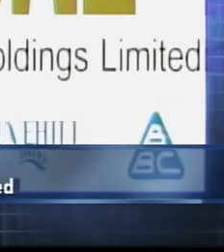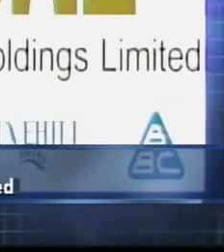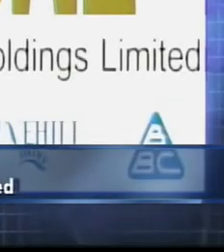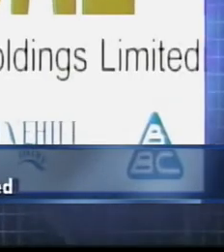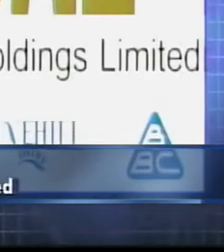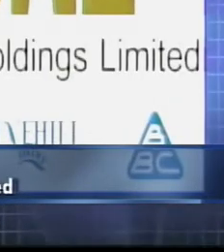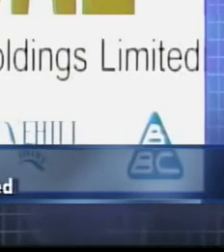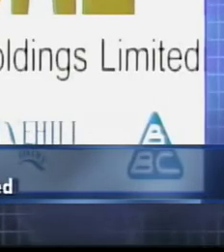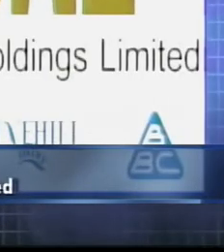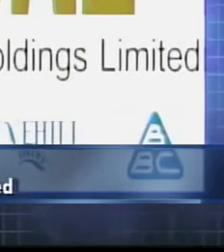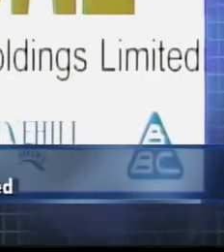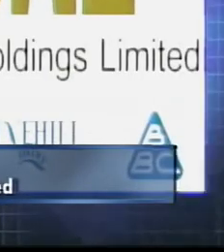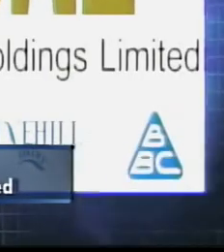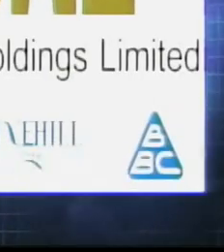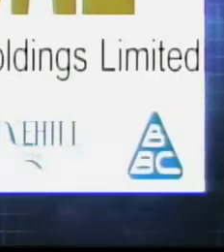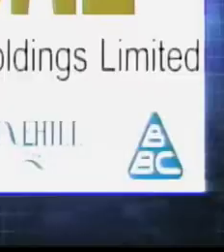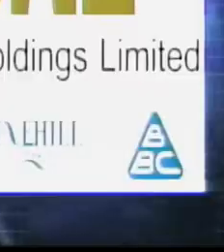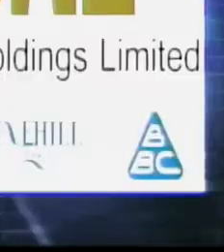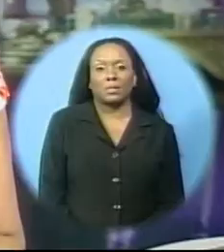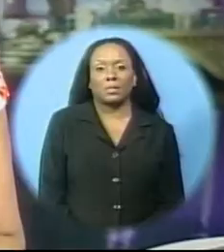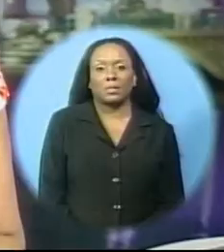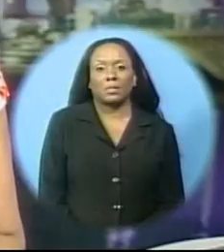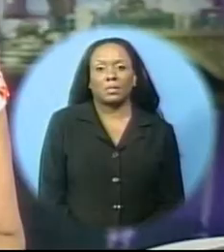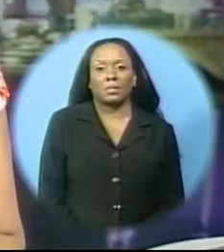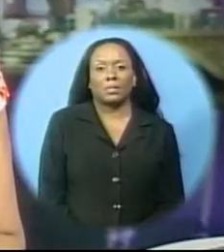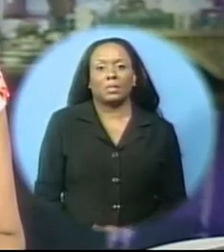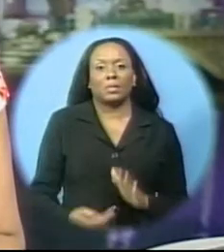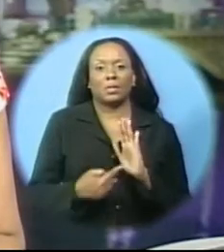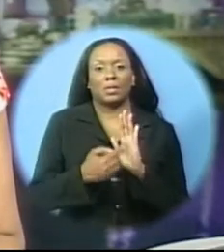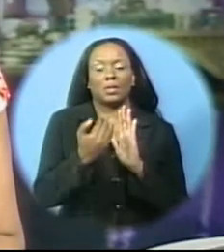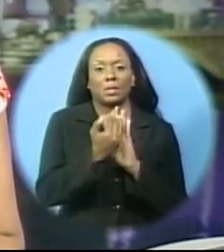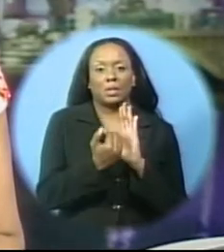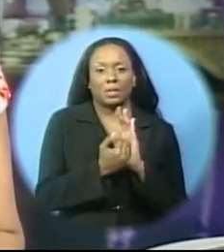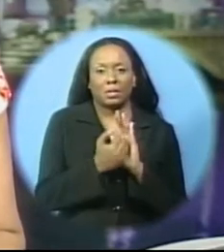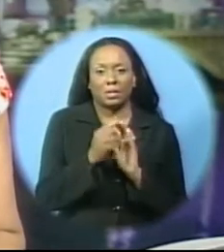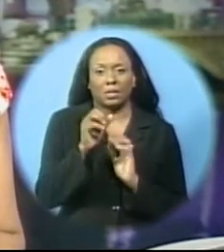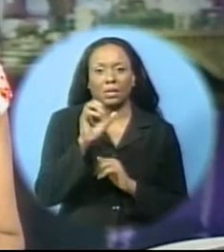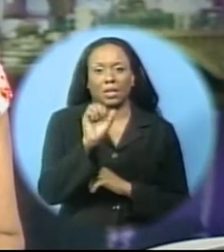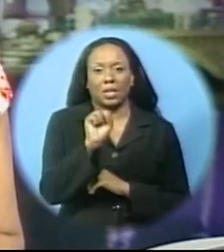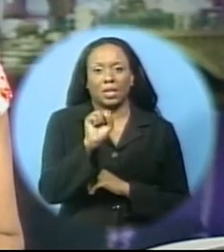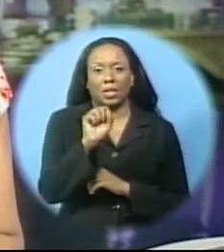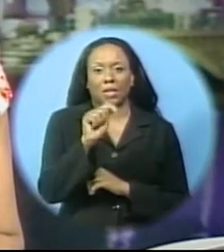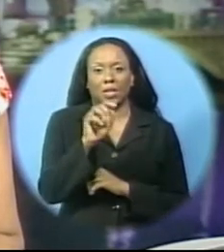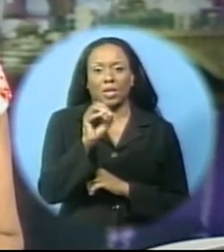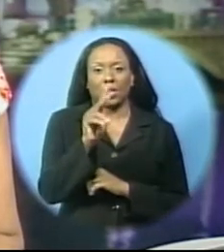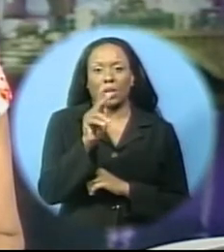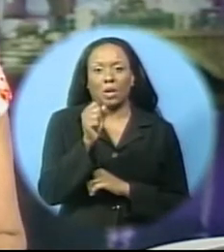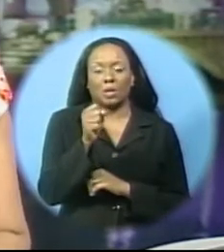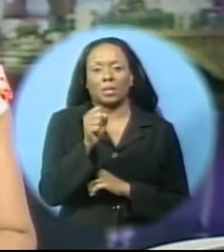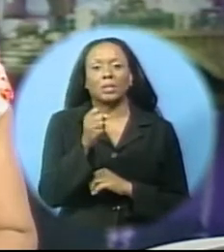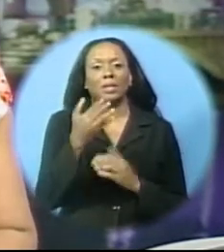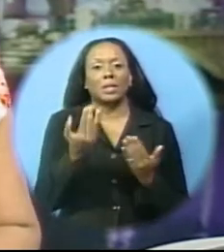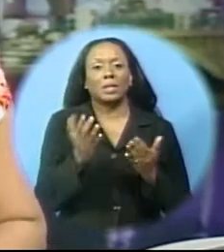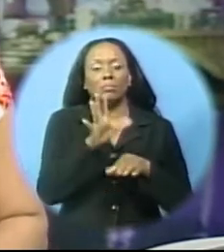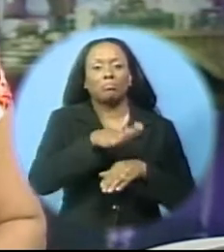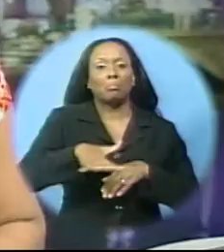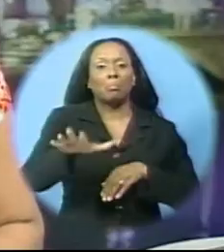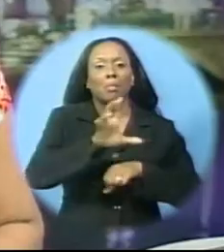negative. We just don't know at this point in time. And here now is a look at how shares traded on selected exchanges